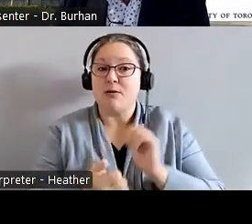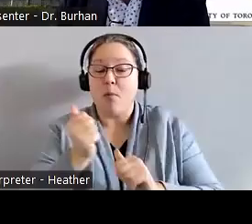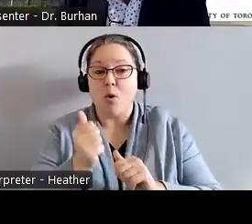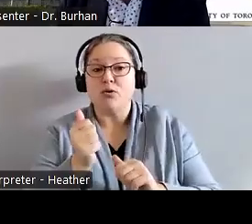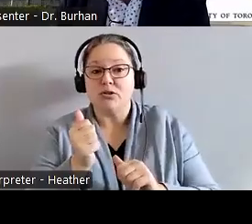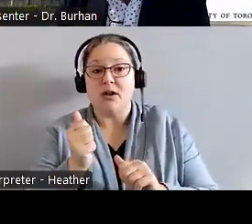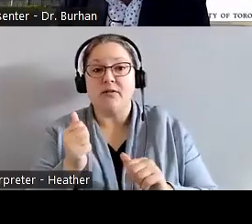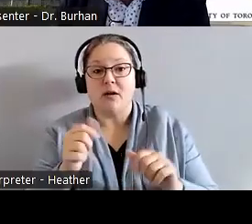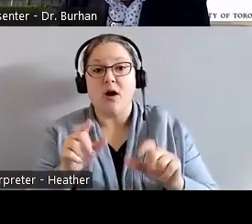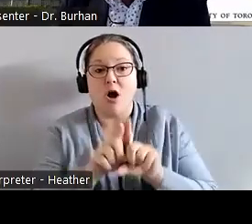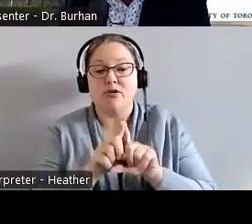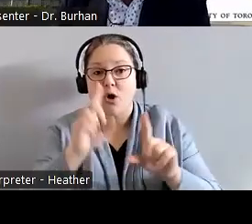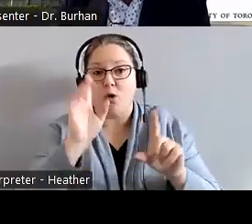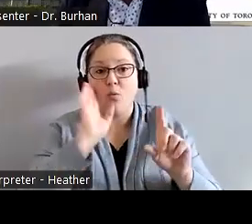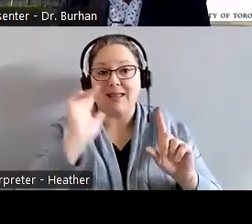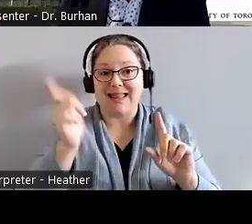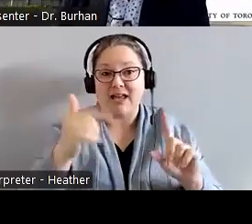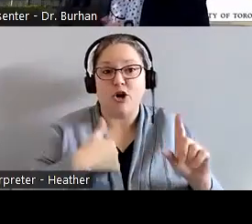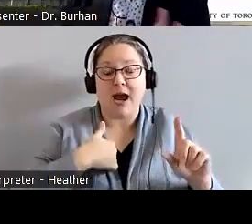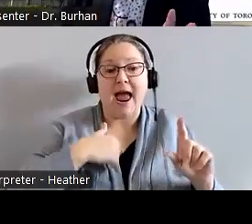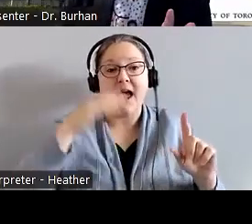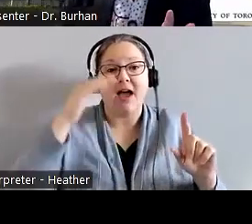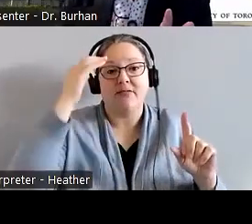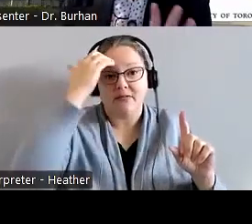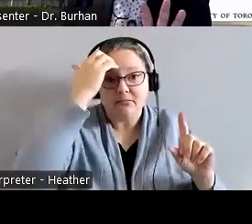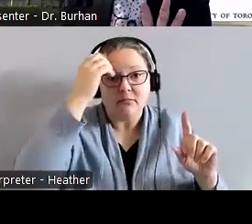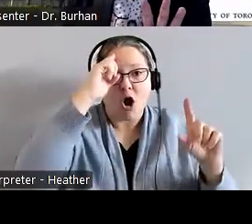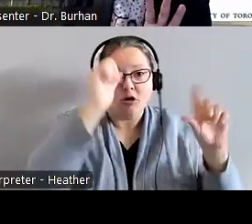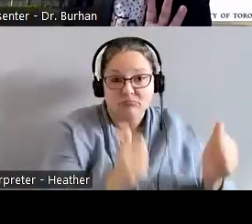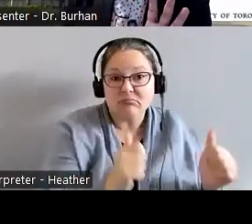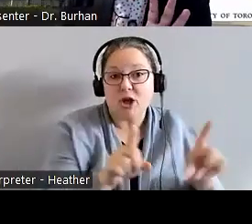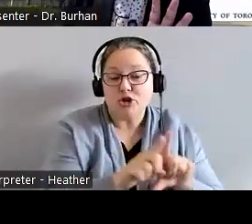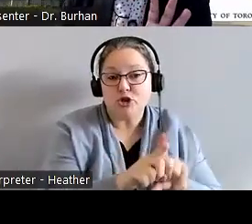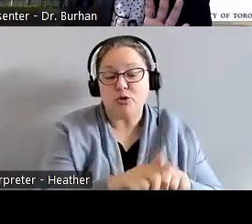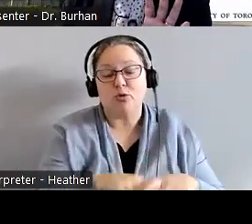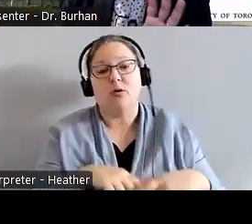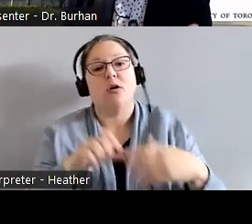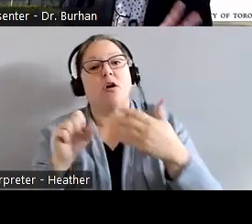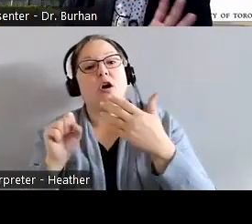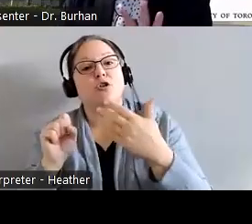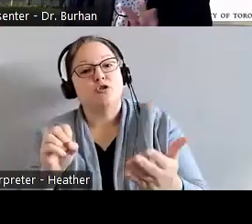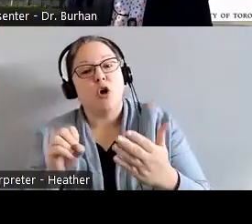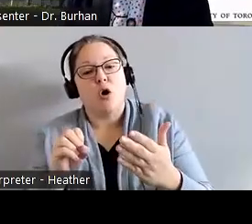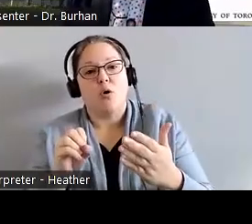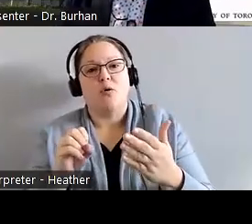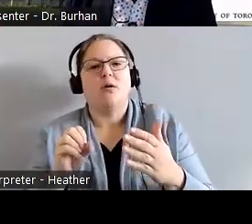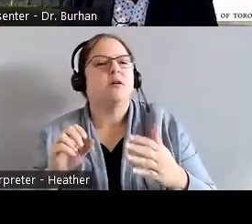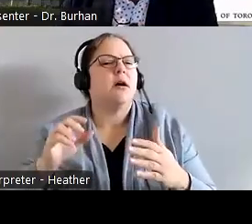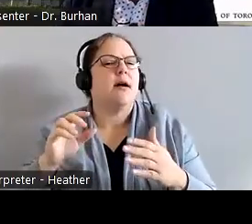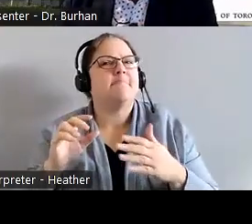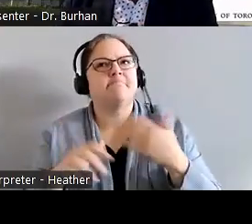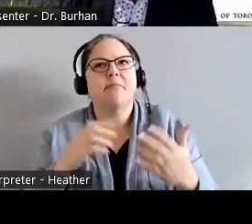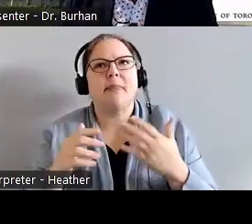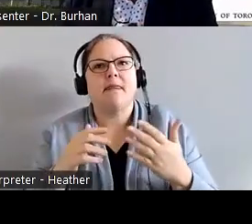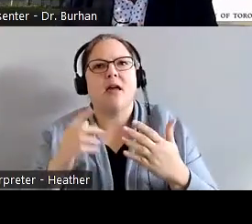mild cognitive impairment and dementia. So at that stage, it was really articulated as only cognitive and